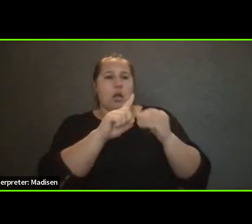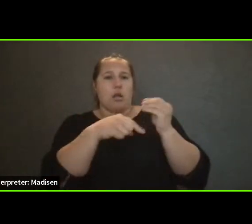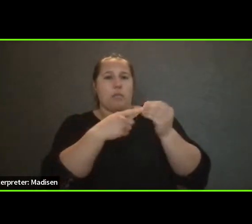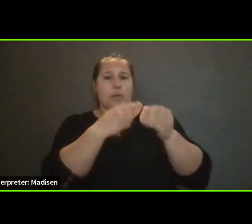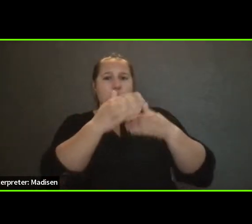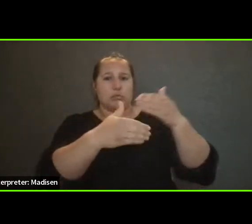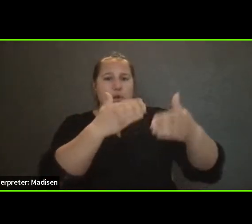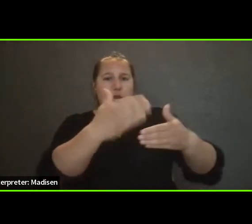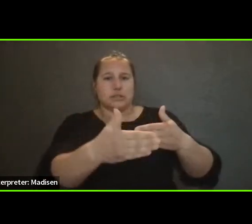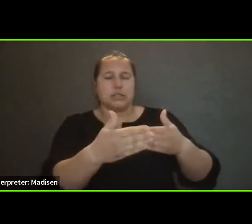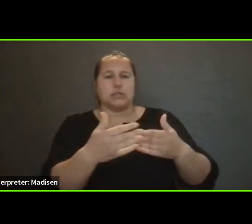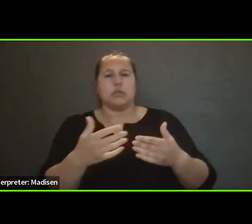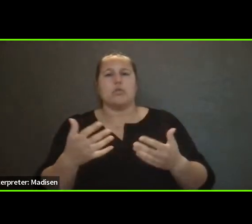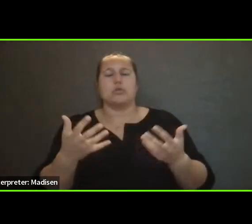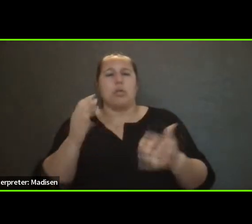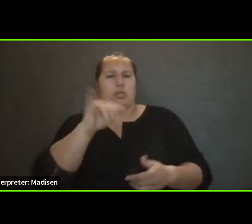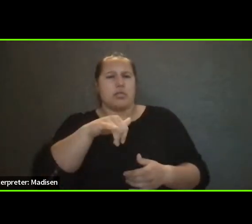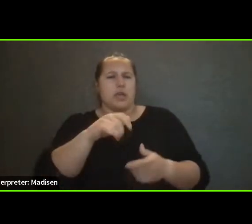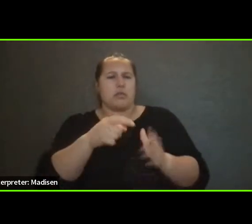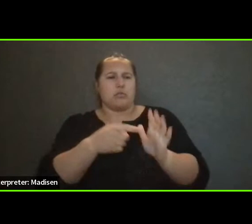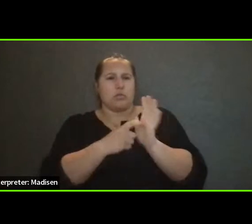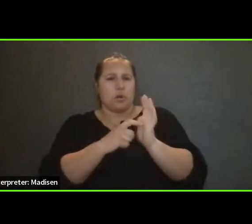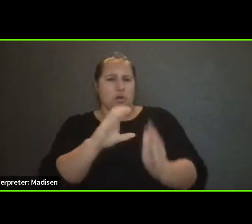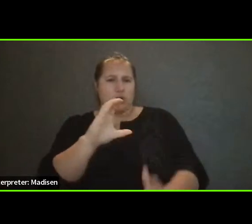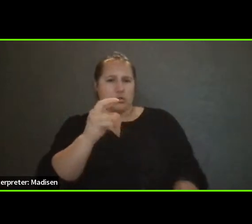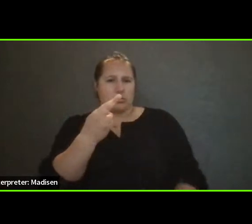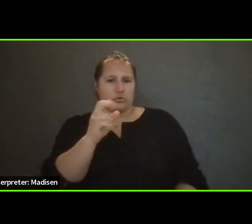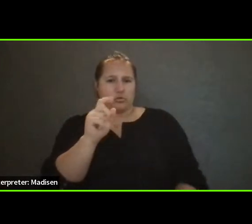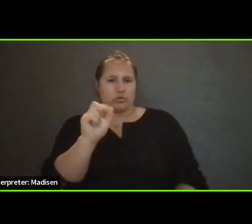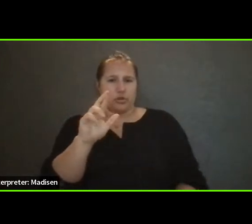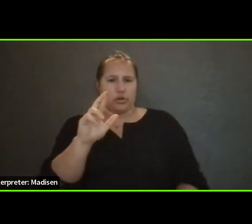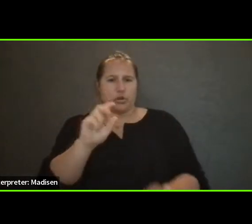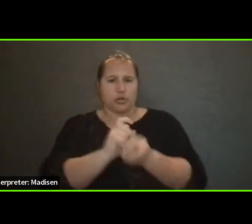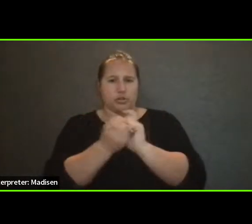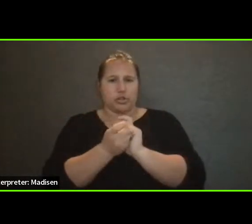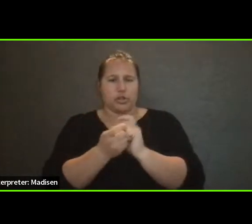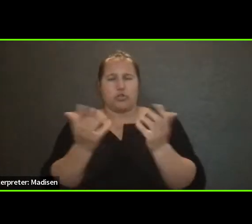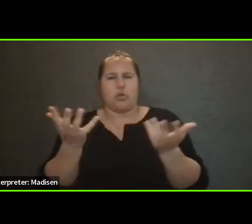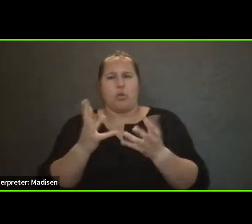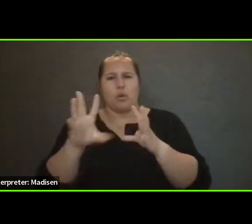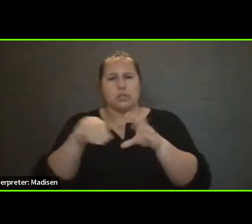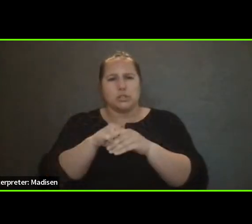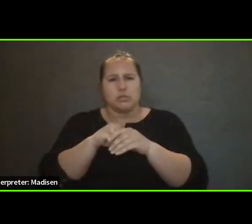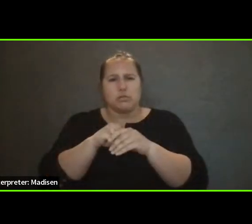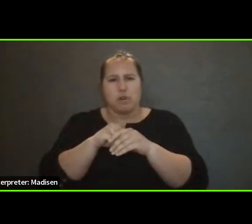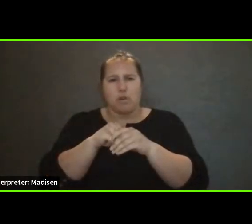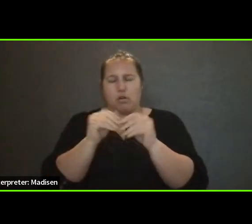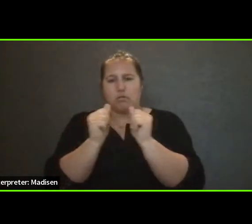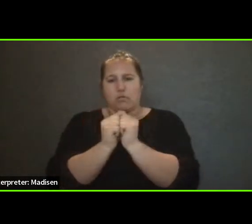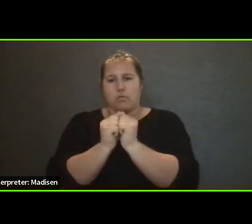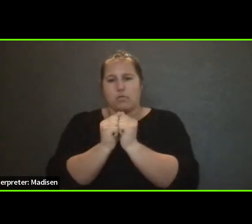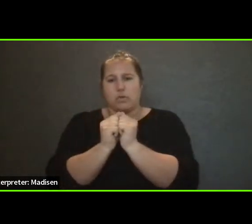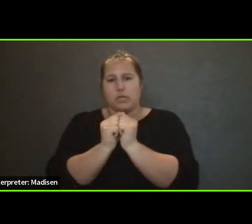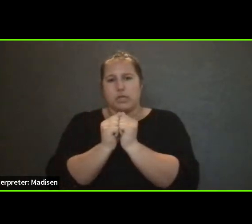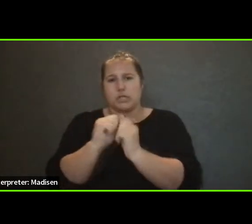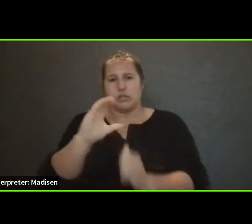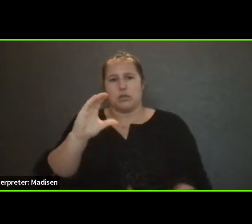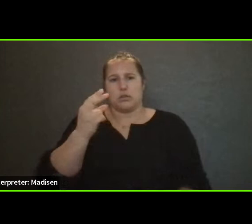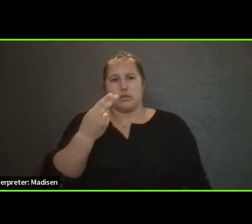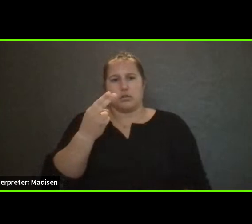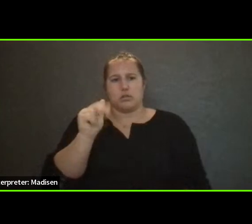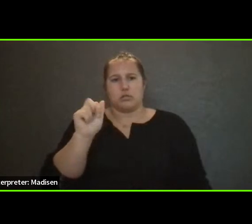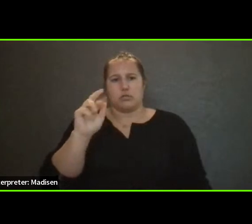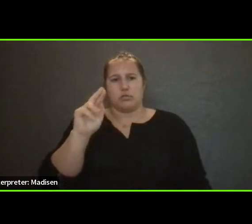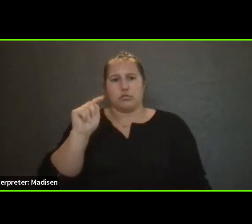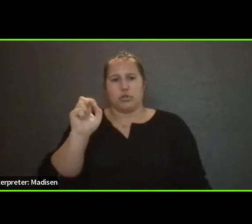charter change, right? What's involved in amending the charter? Is that just a proposal